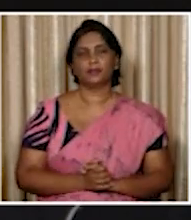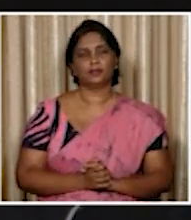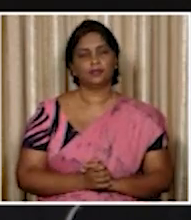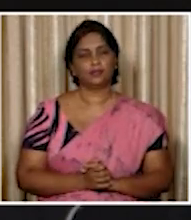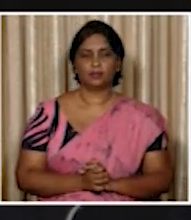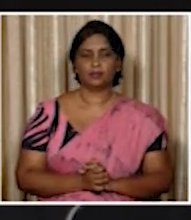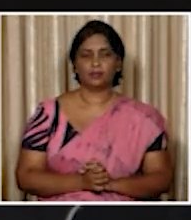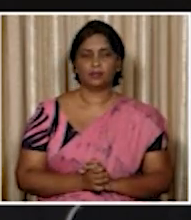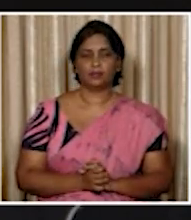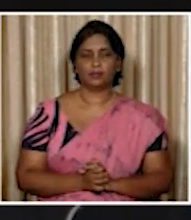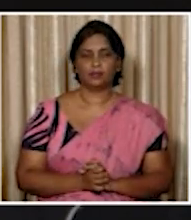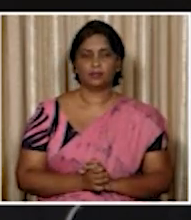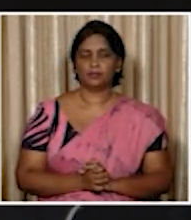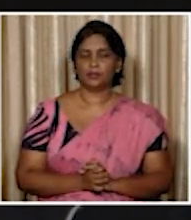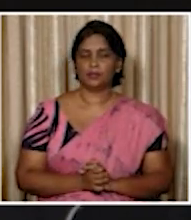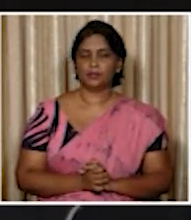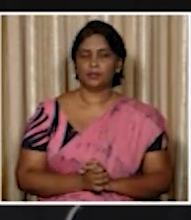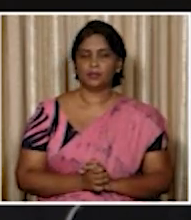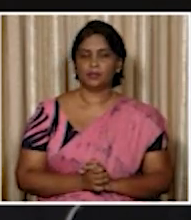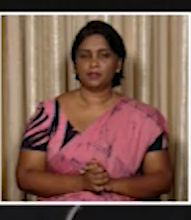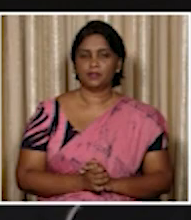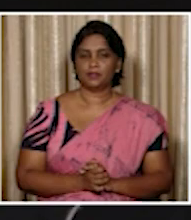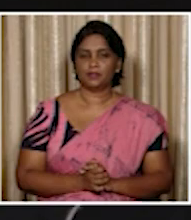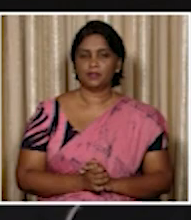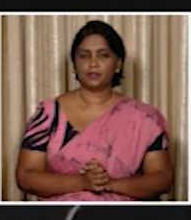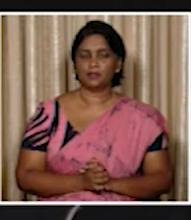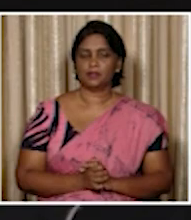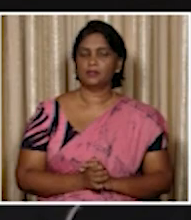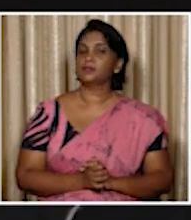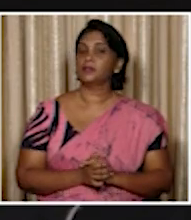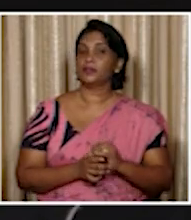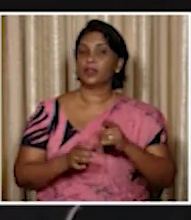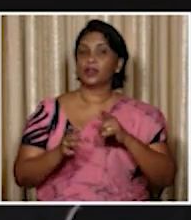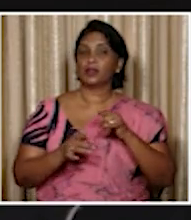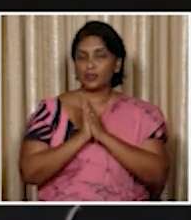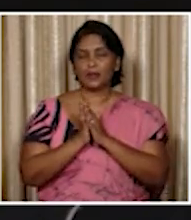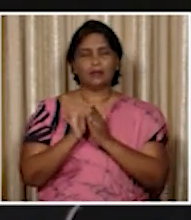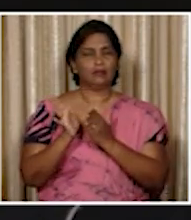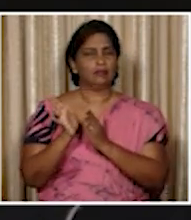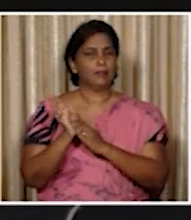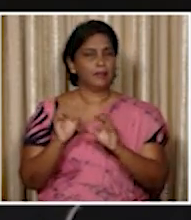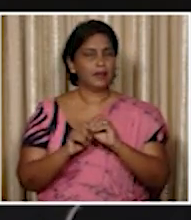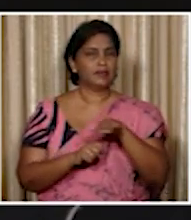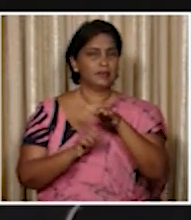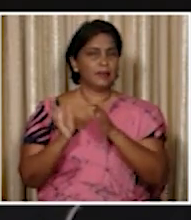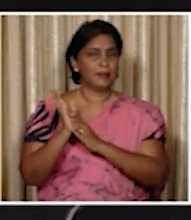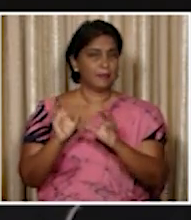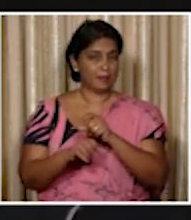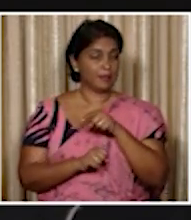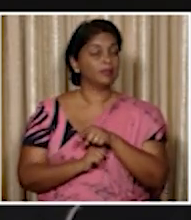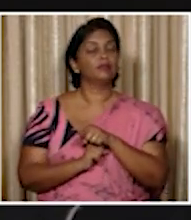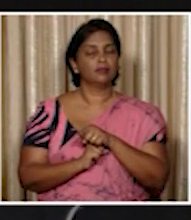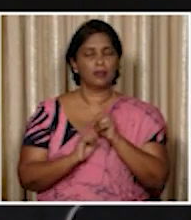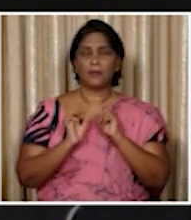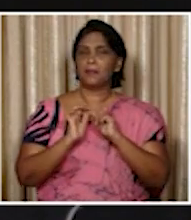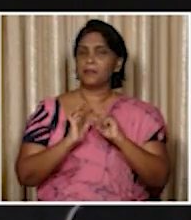amendments, the manner in which he refused to consider the valid objections